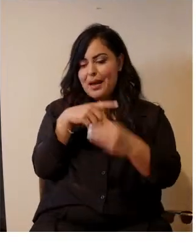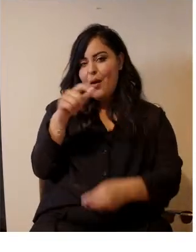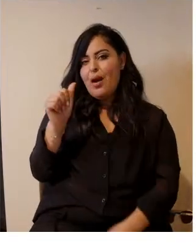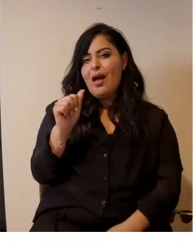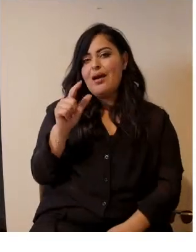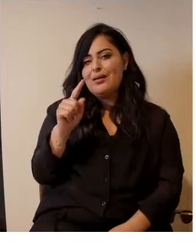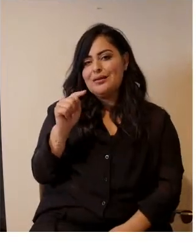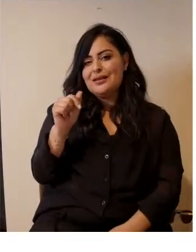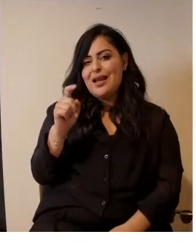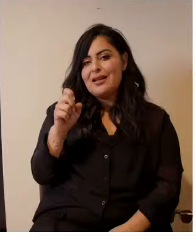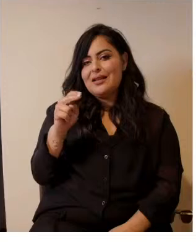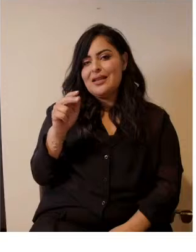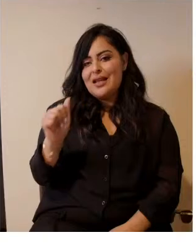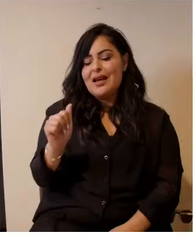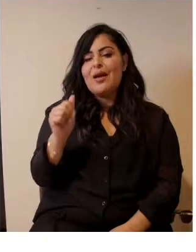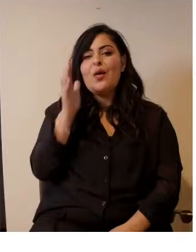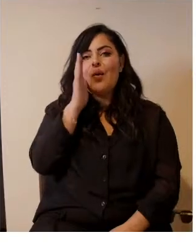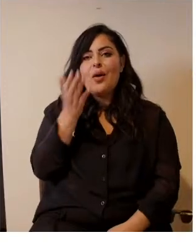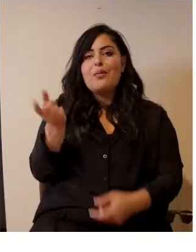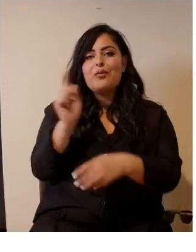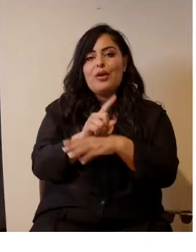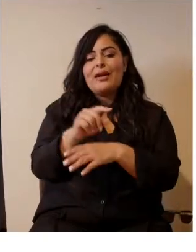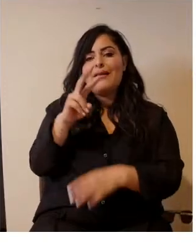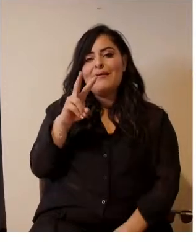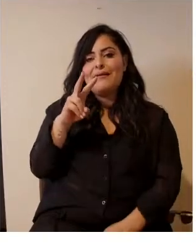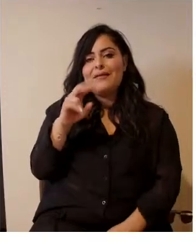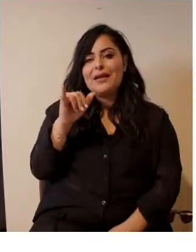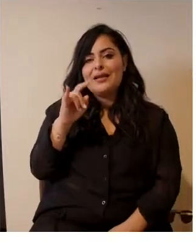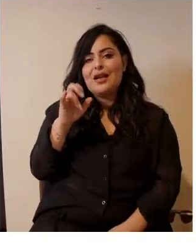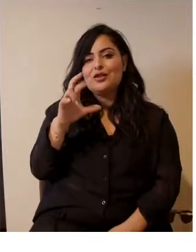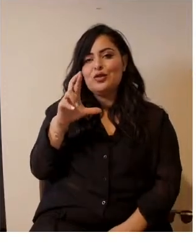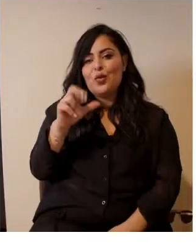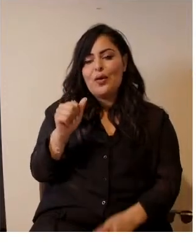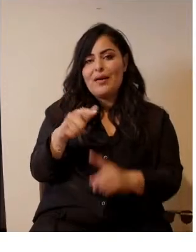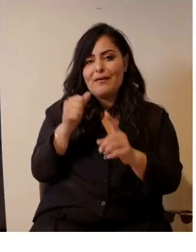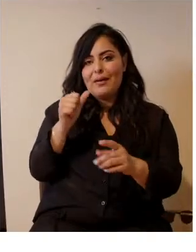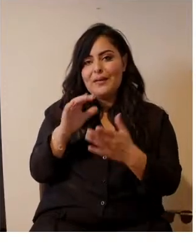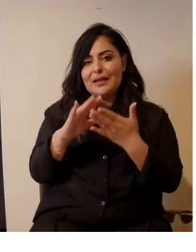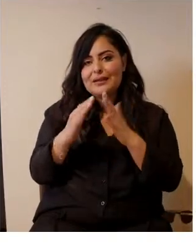I'm going to bring up Victoria Knapp, who's with the town council, to address that.